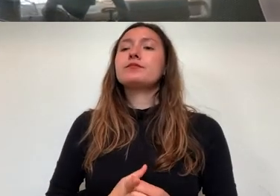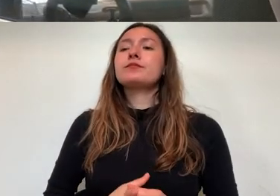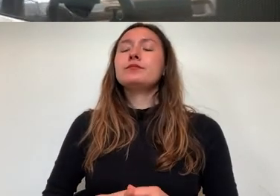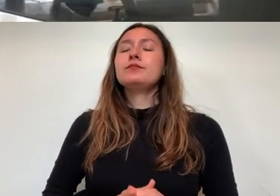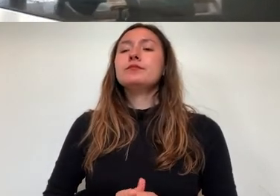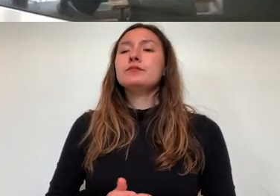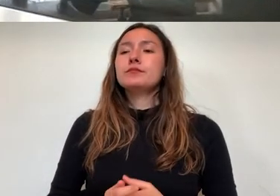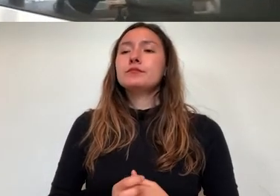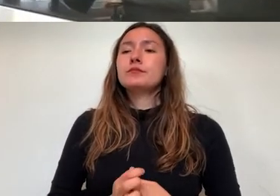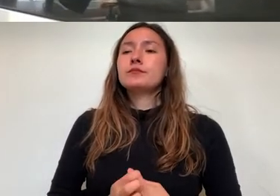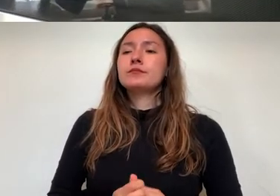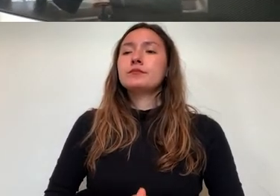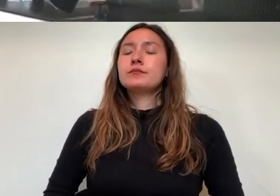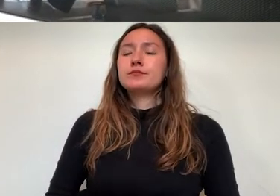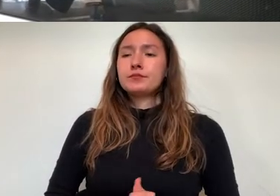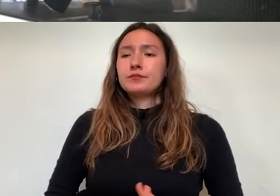as you cook it together,